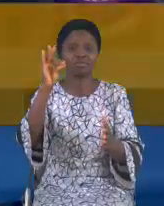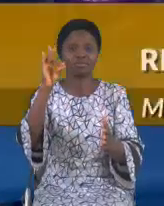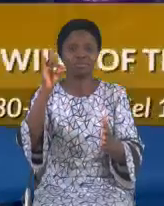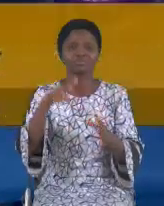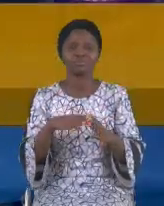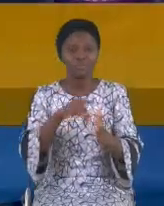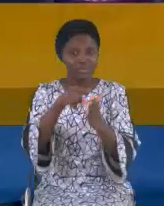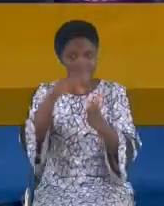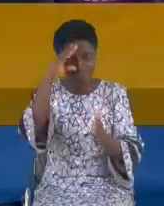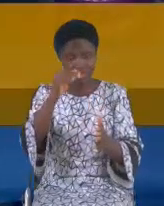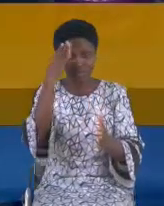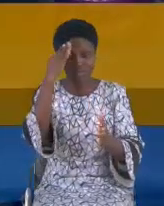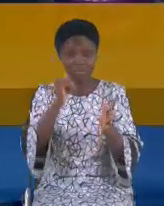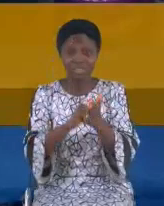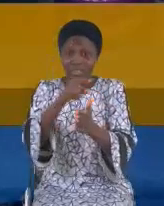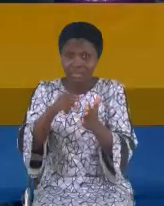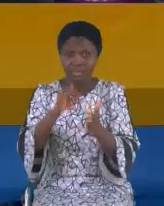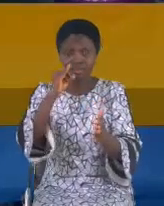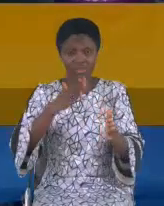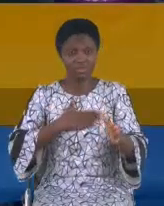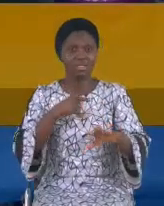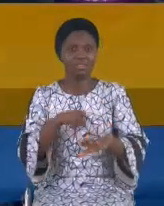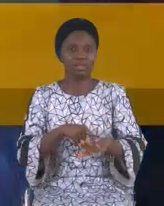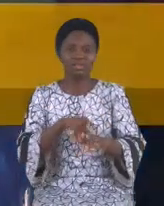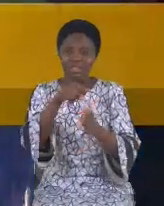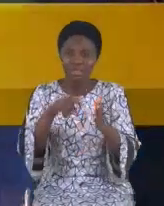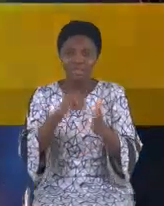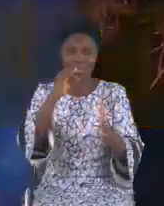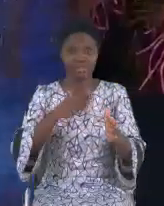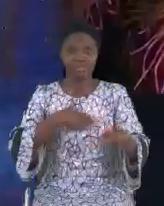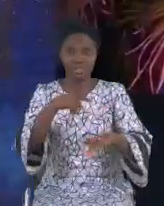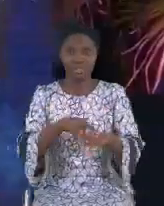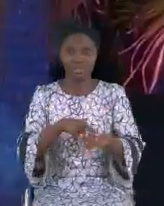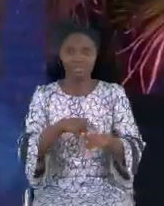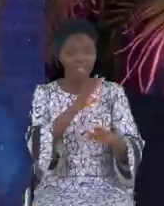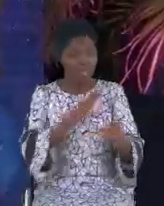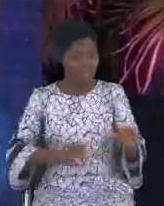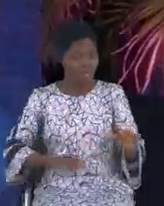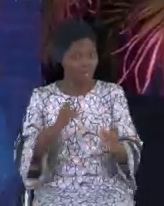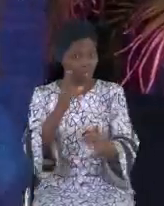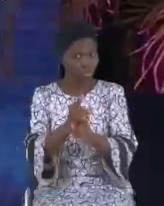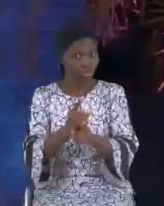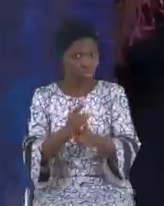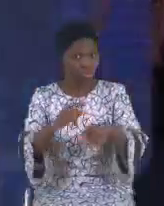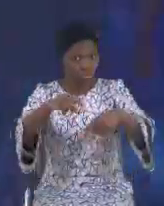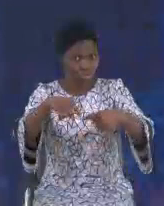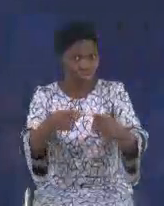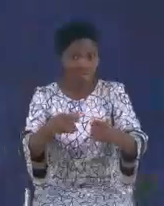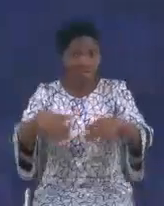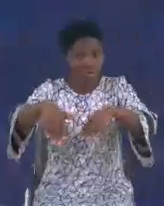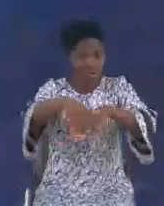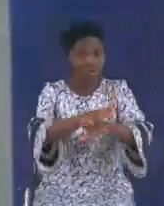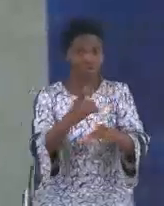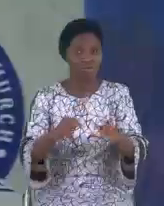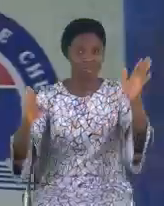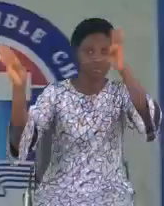my chance. This is my chance. Christ just went over the stormy sea and came to